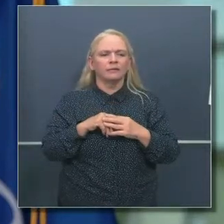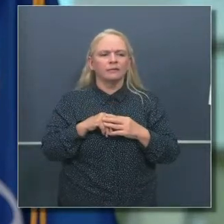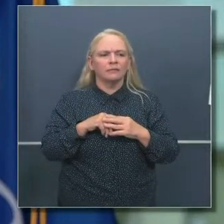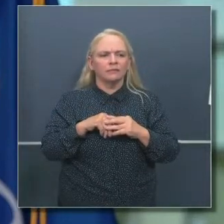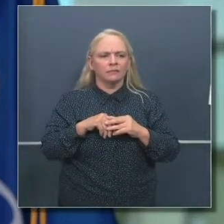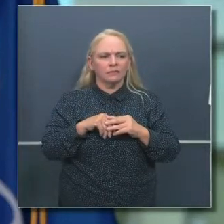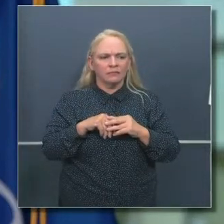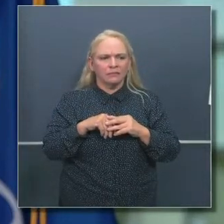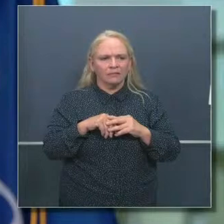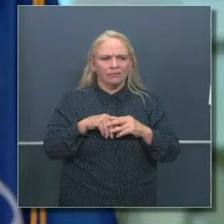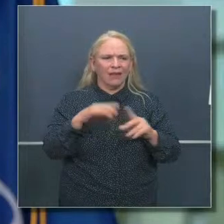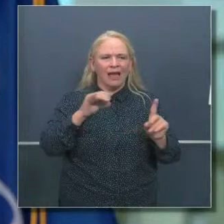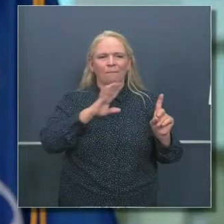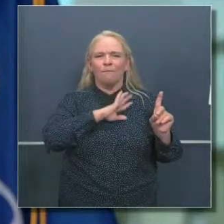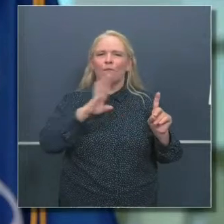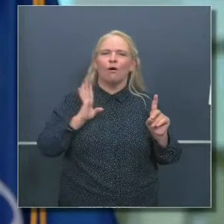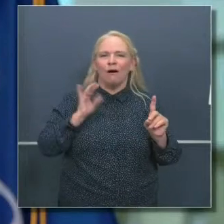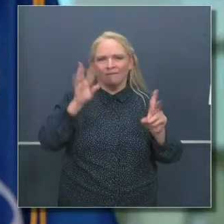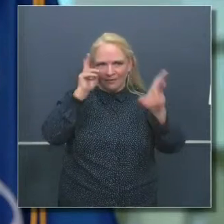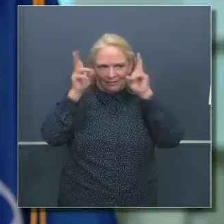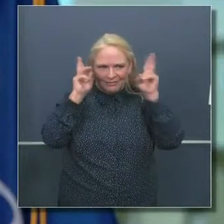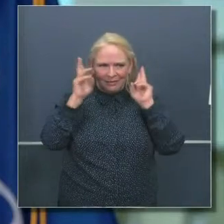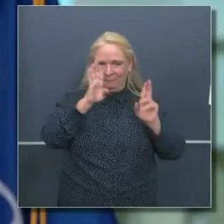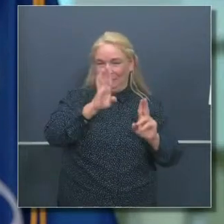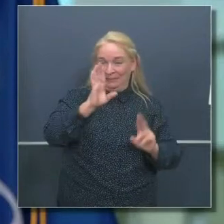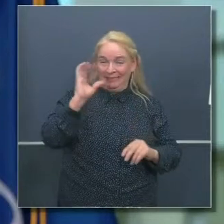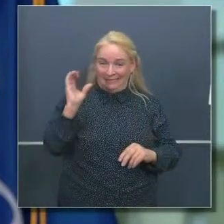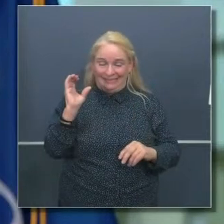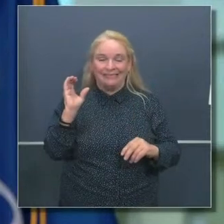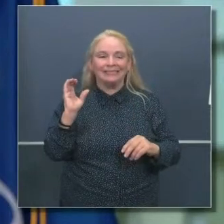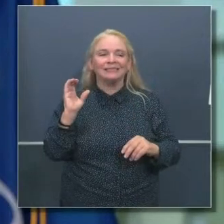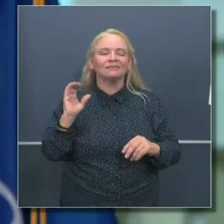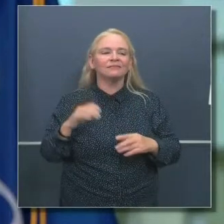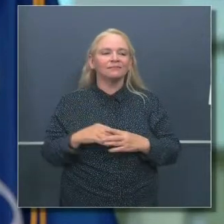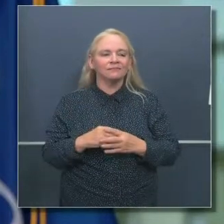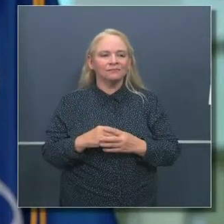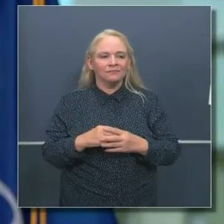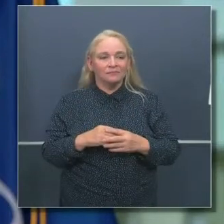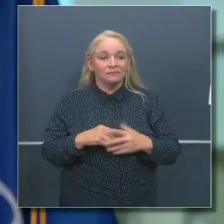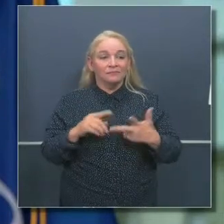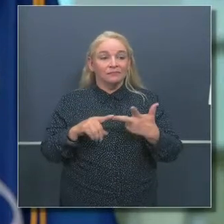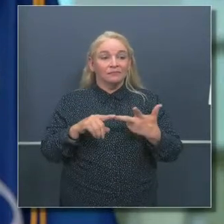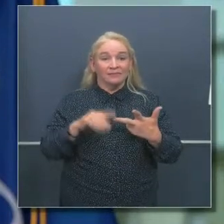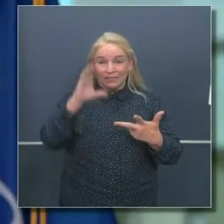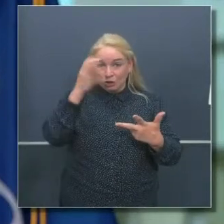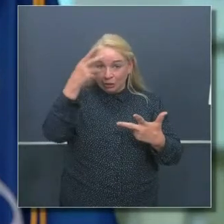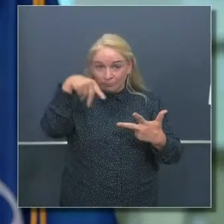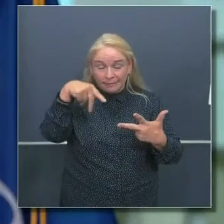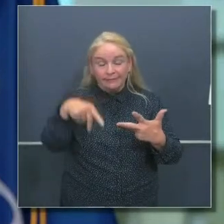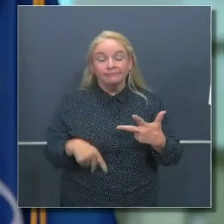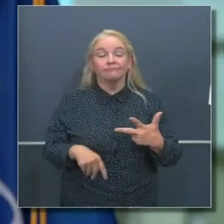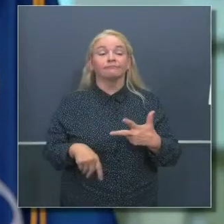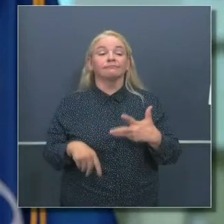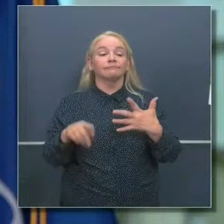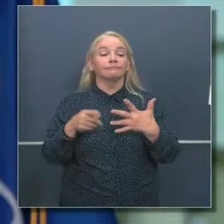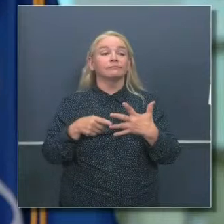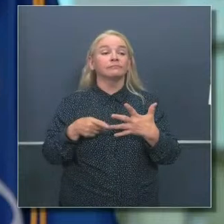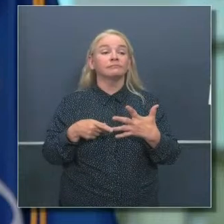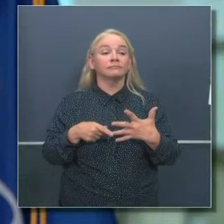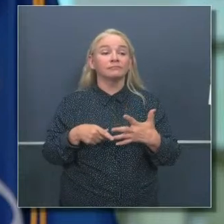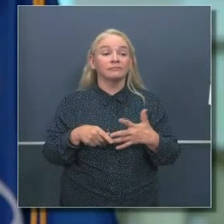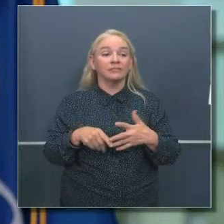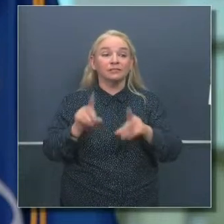of Barbers and Cosmetologists, working with CHP, working with the Department of